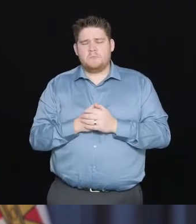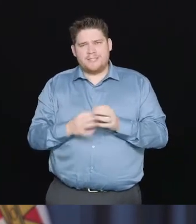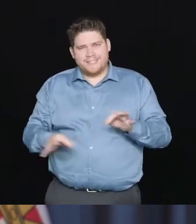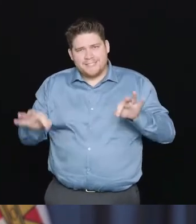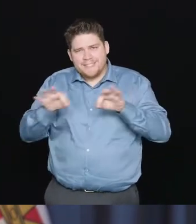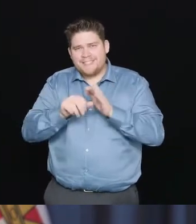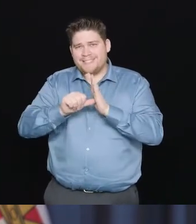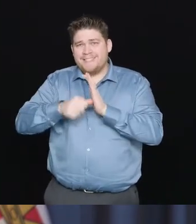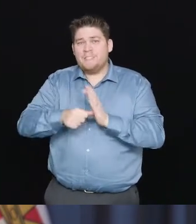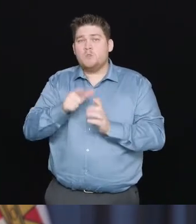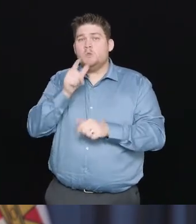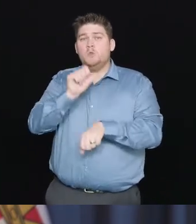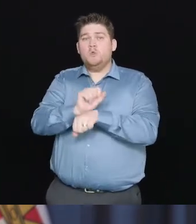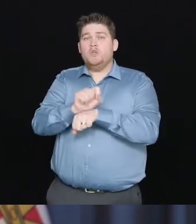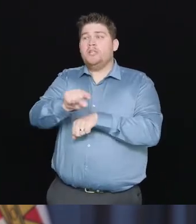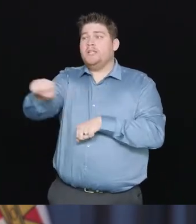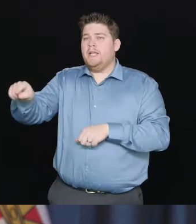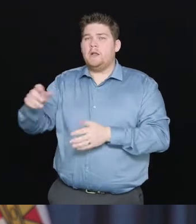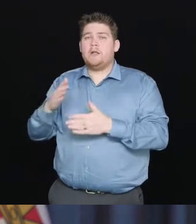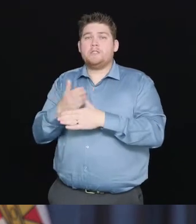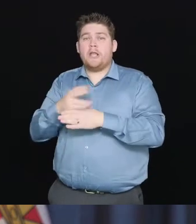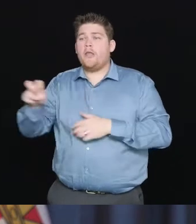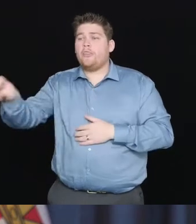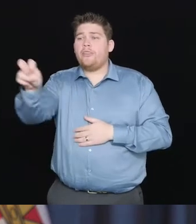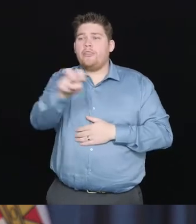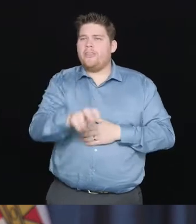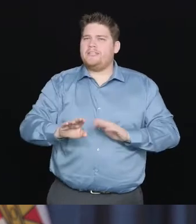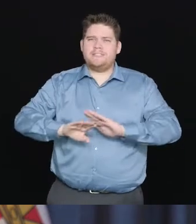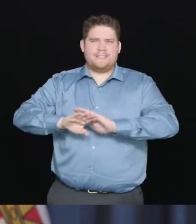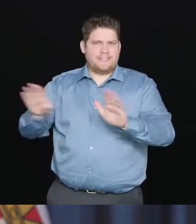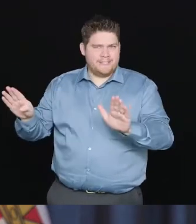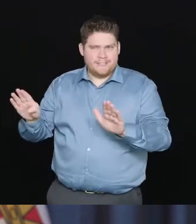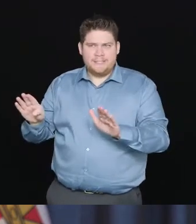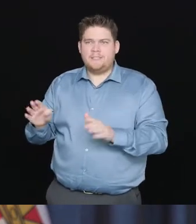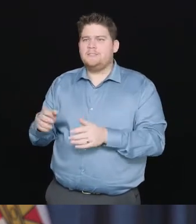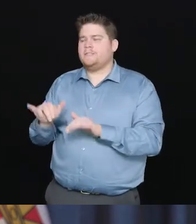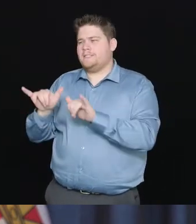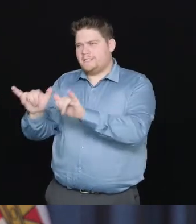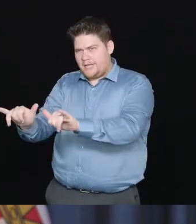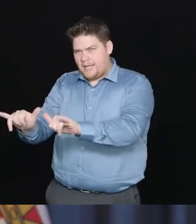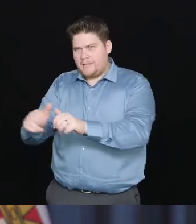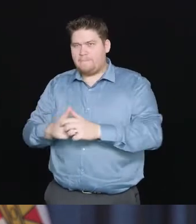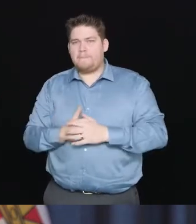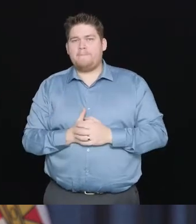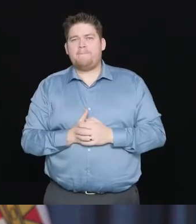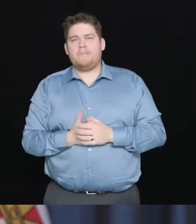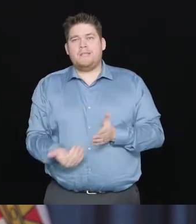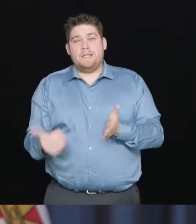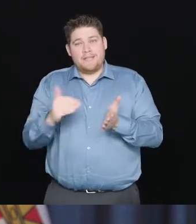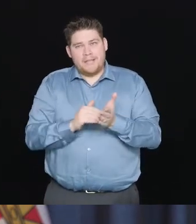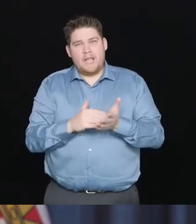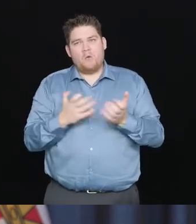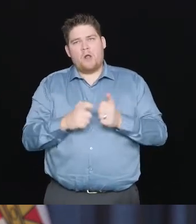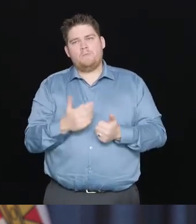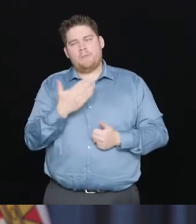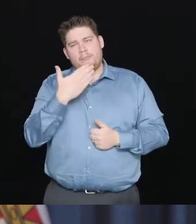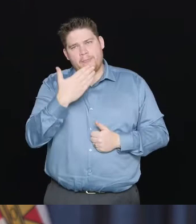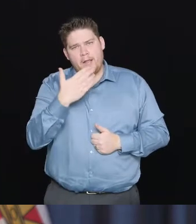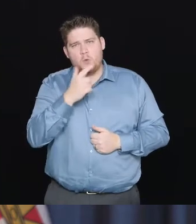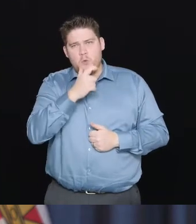public and nonprofit and private, all combined, and especially to the Hospital Employees Union for their leadership. I want to say finally